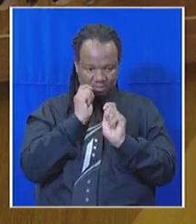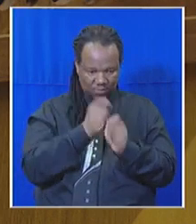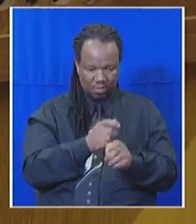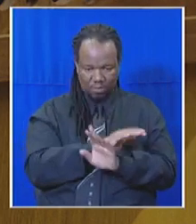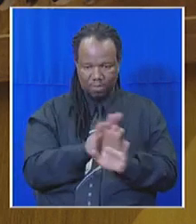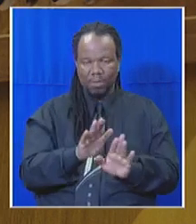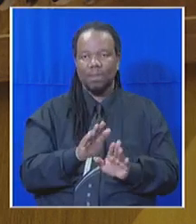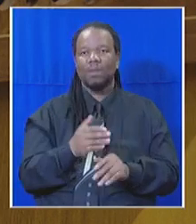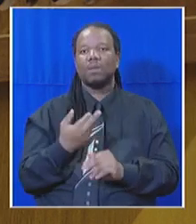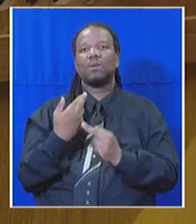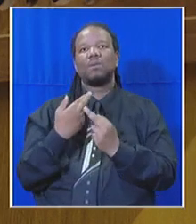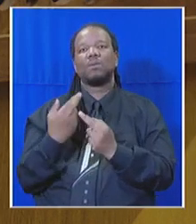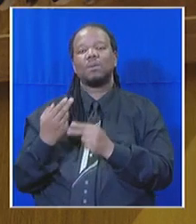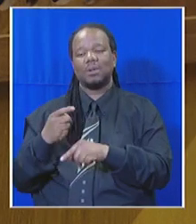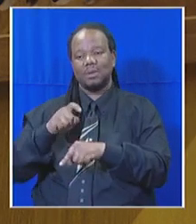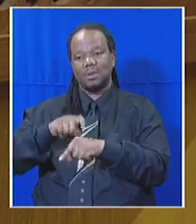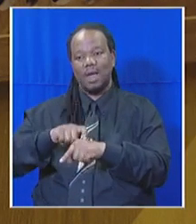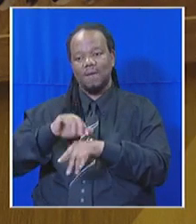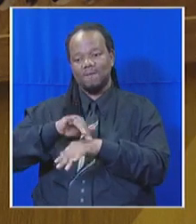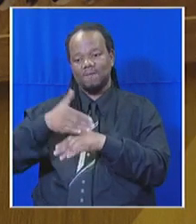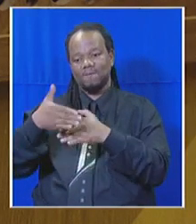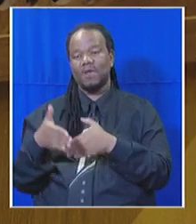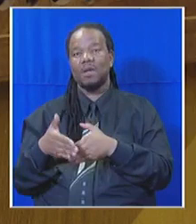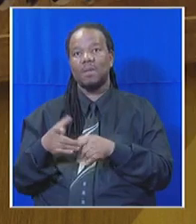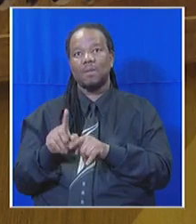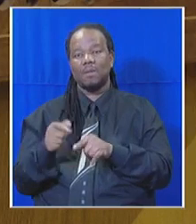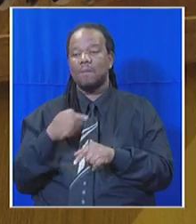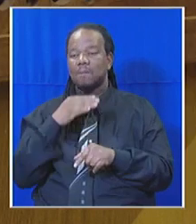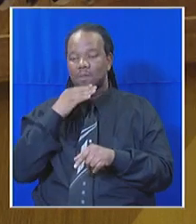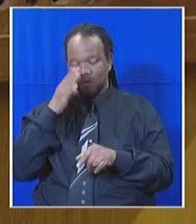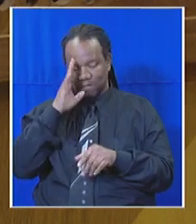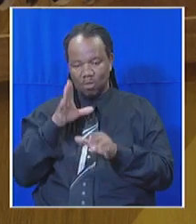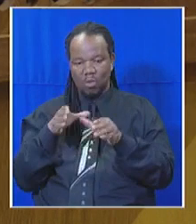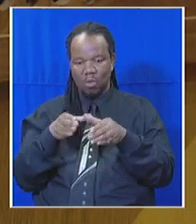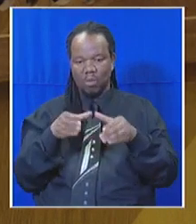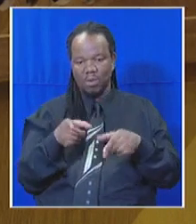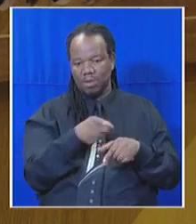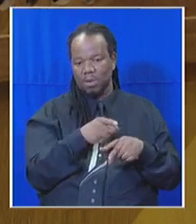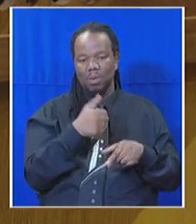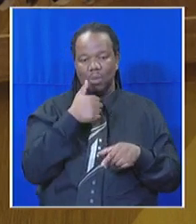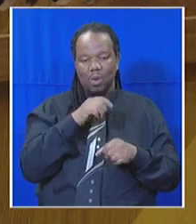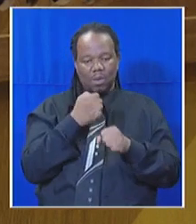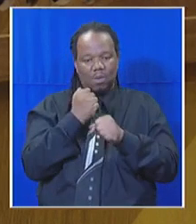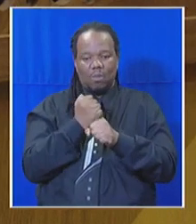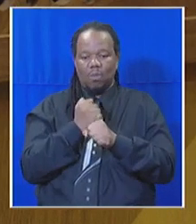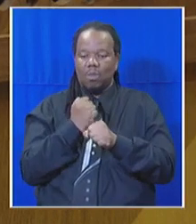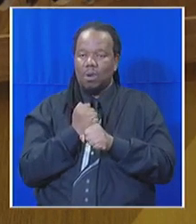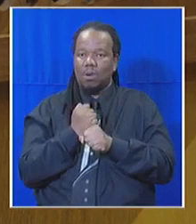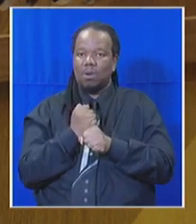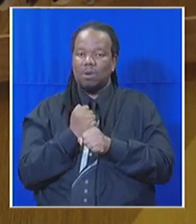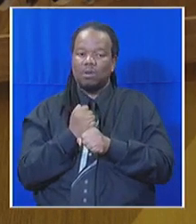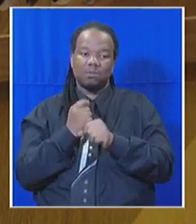that we need to look at the timeframes, I think this has impacted all portfolio committees in trying to do its work, and more particularly